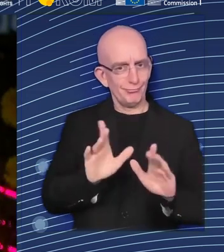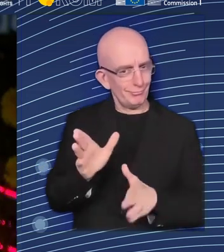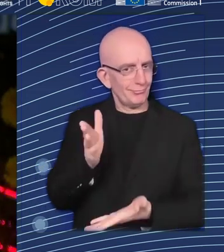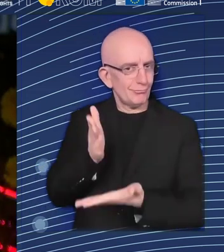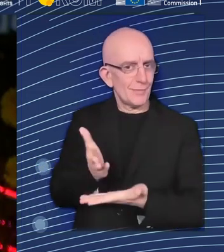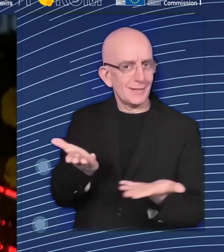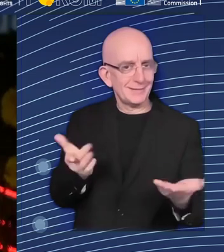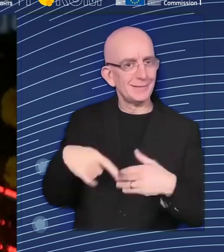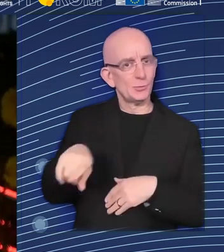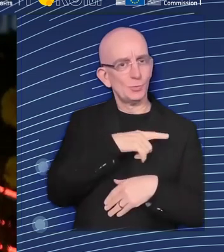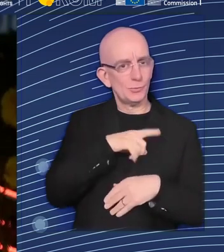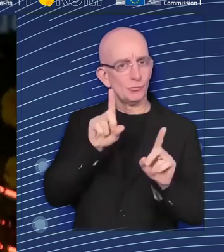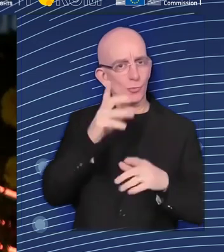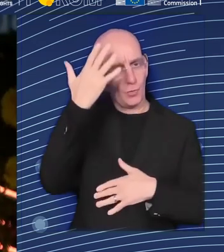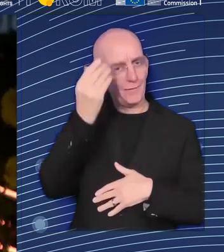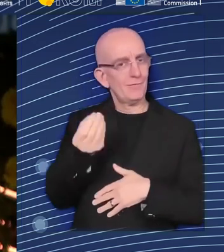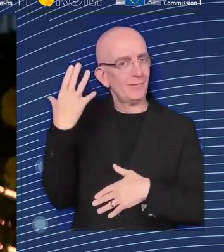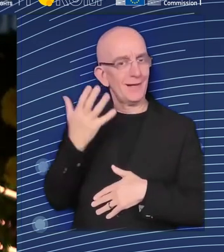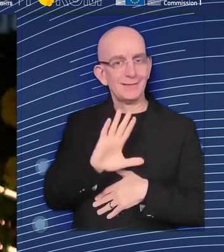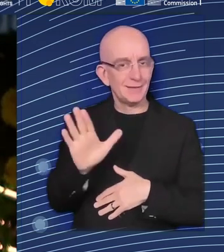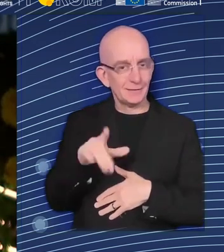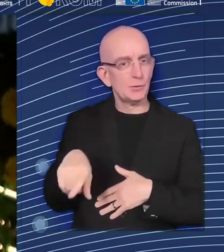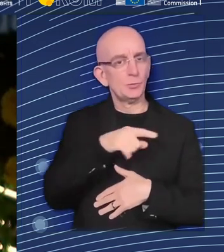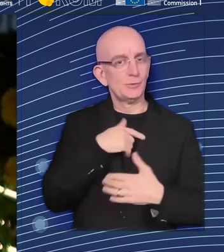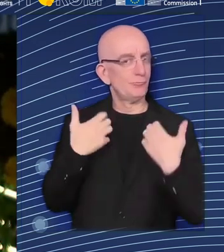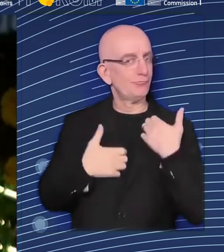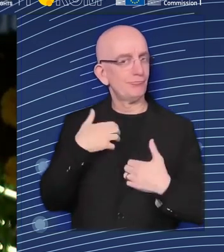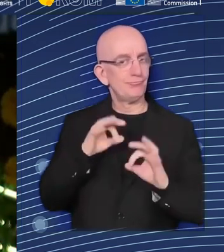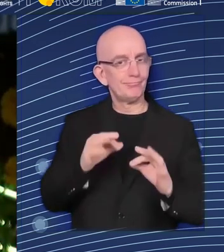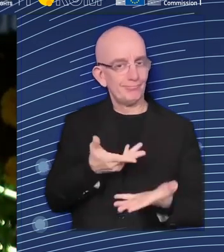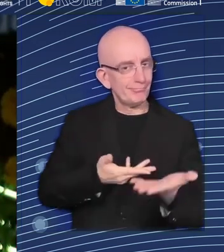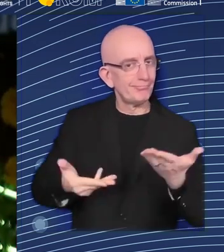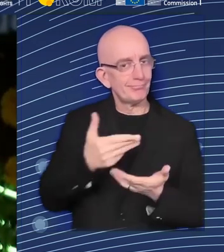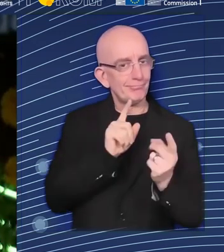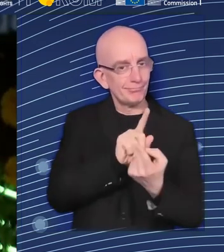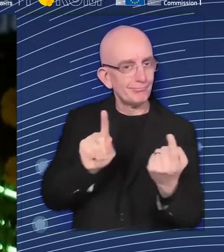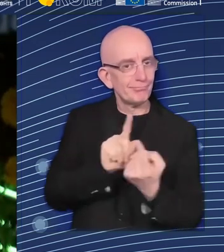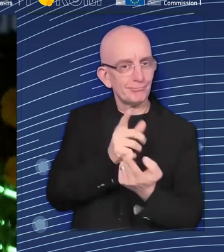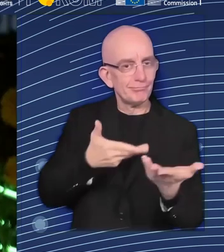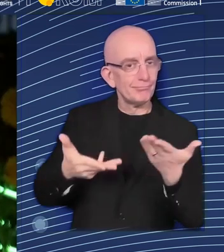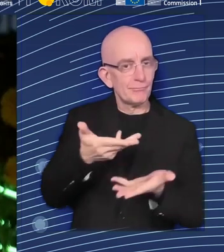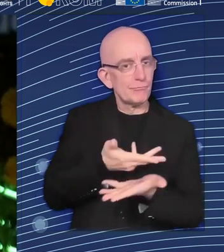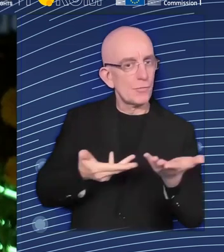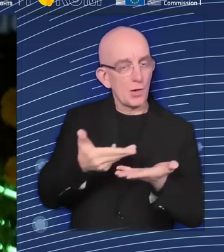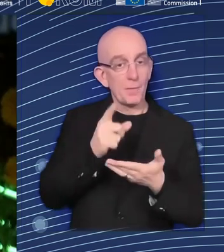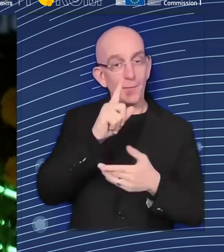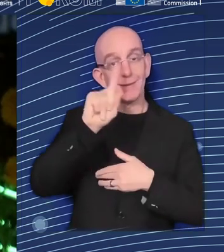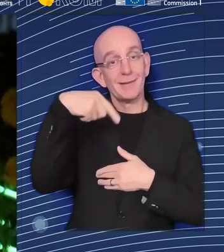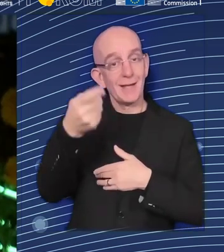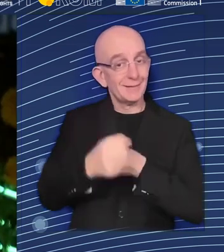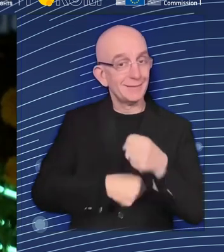big gathering here and organize our discussions so that we shape up the